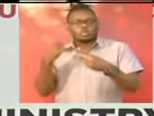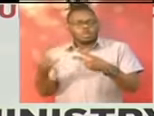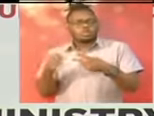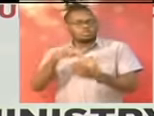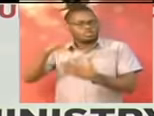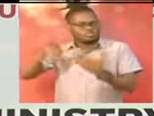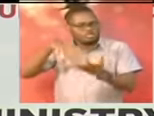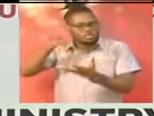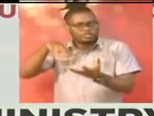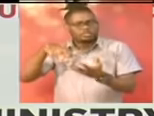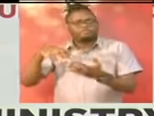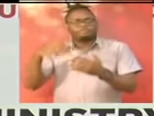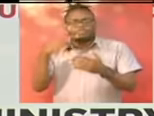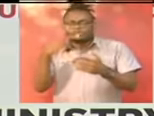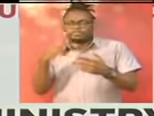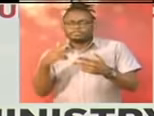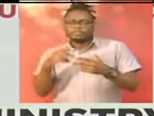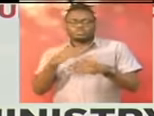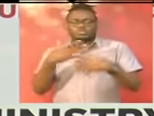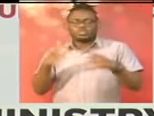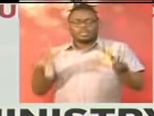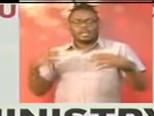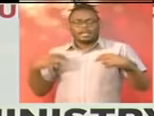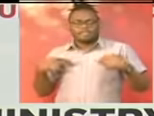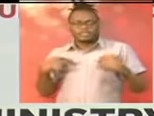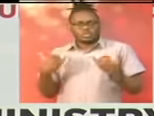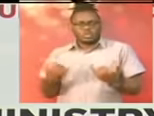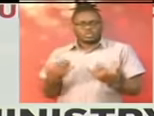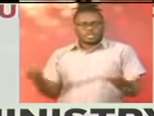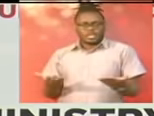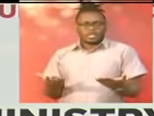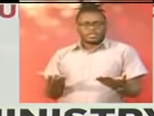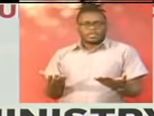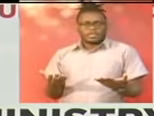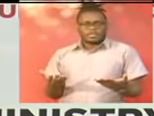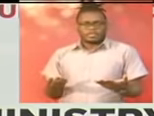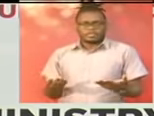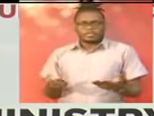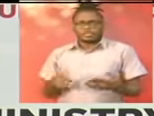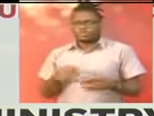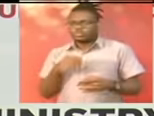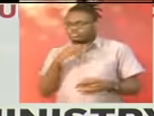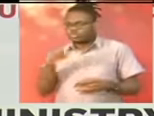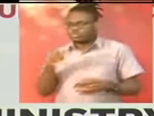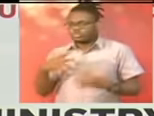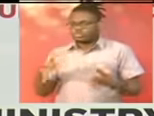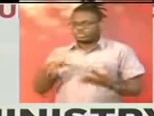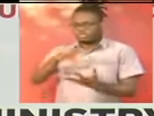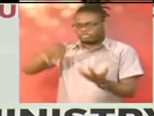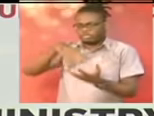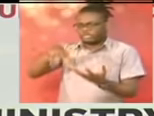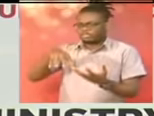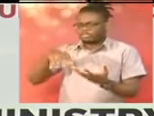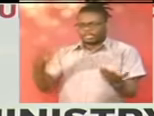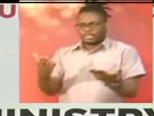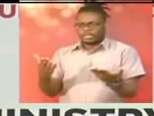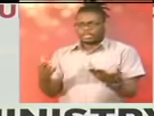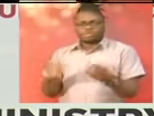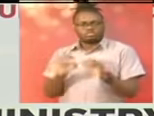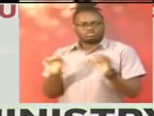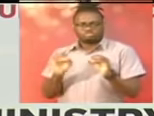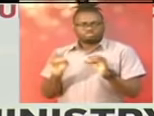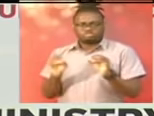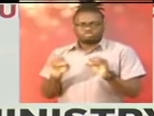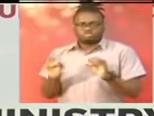us, we will not be mixing any of the local vaccines that we have here as we move forward with our vaccination rollout.